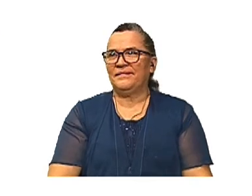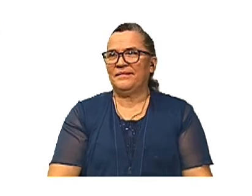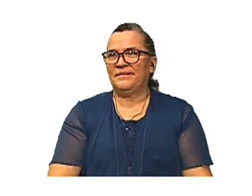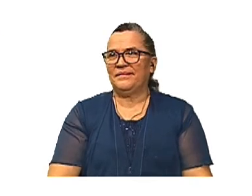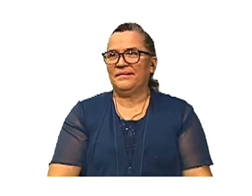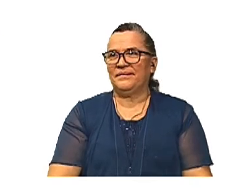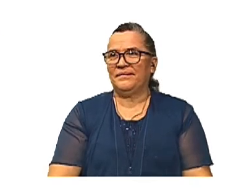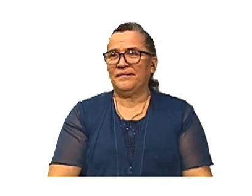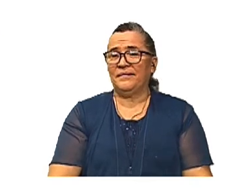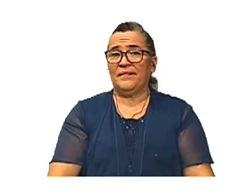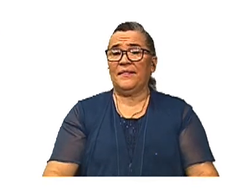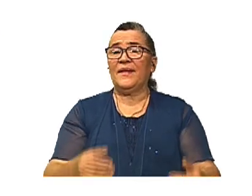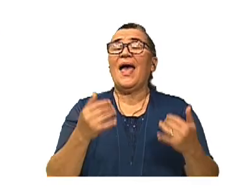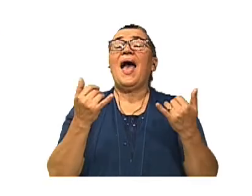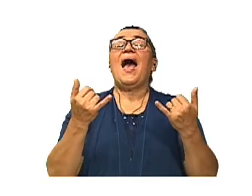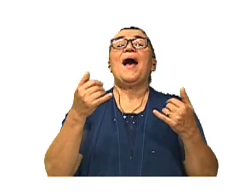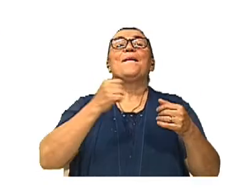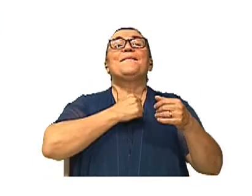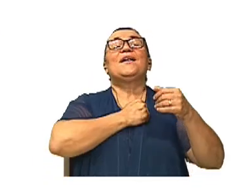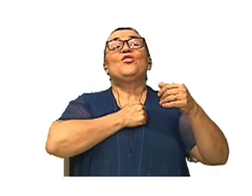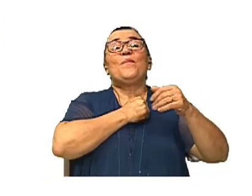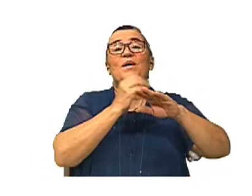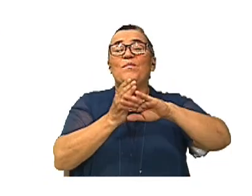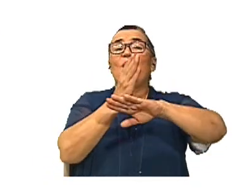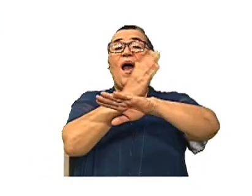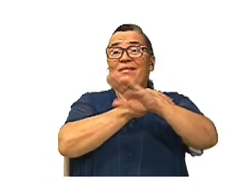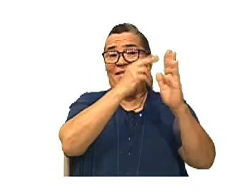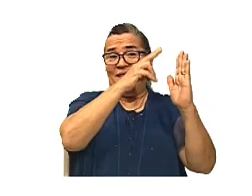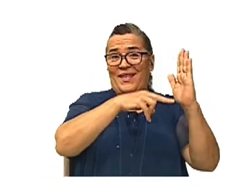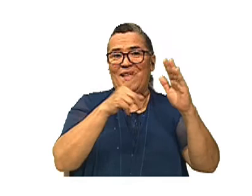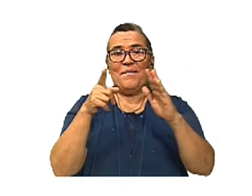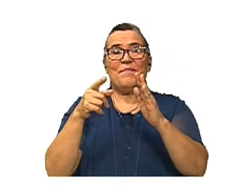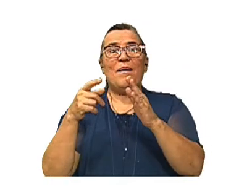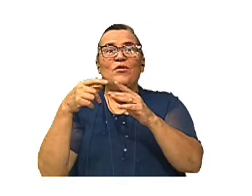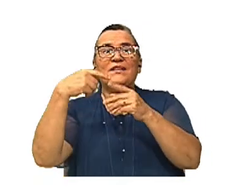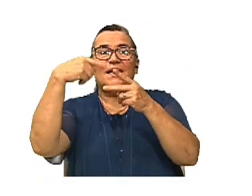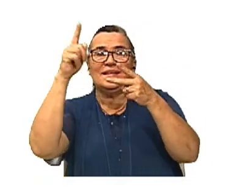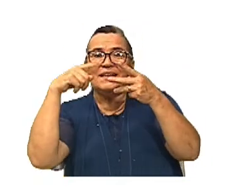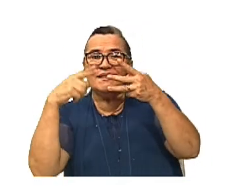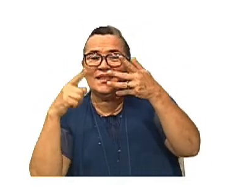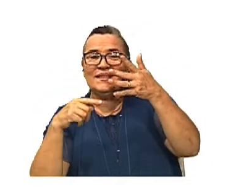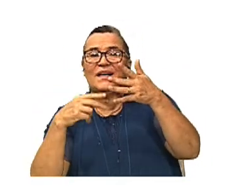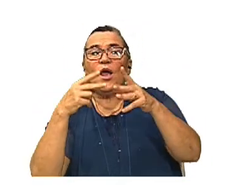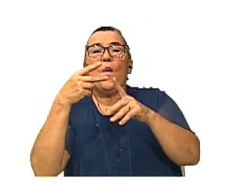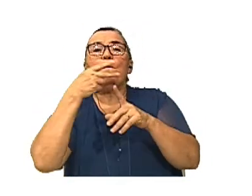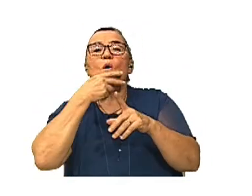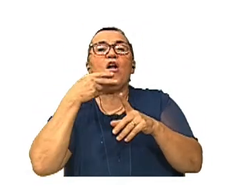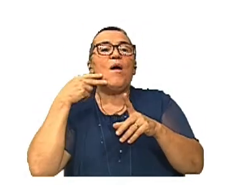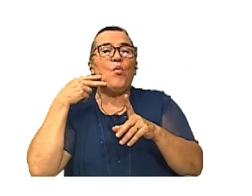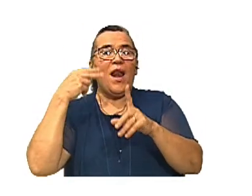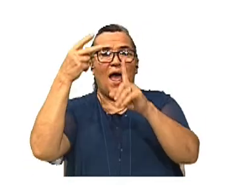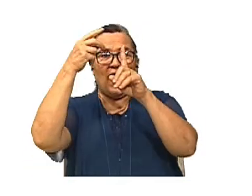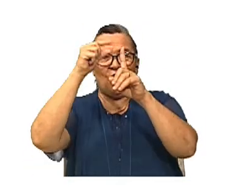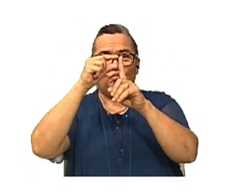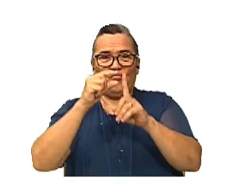You are going, this is no, before that, we are going to check the vocabulary. So repeat after